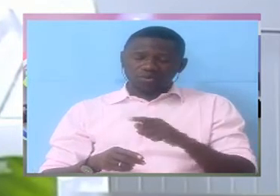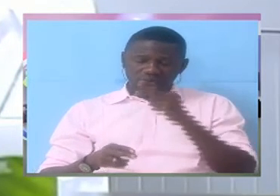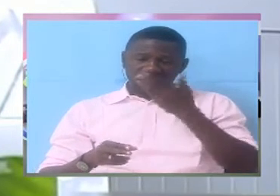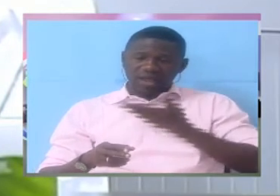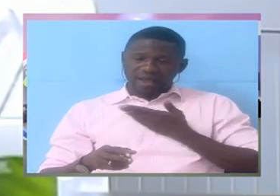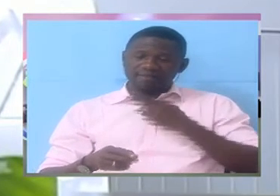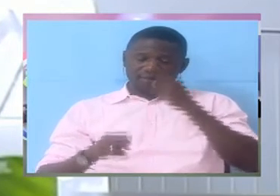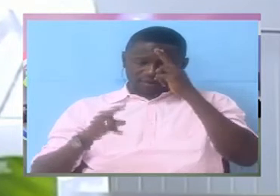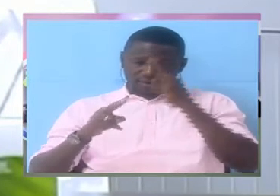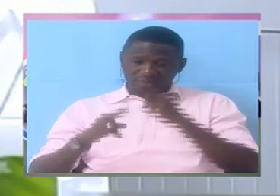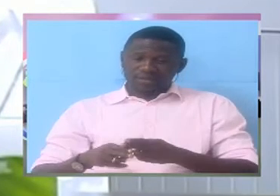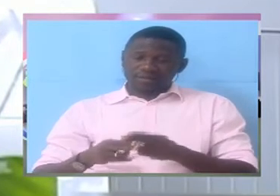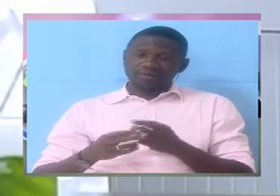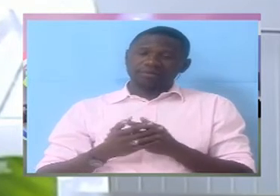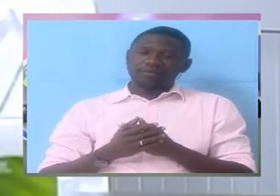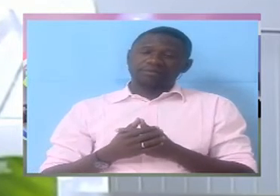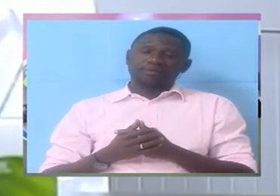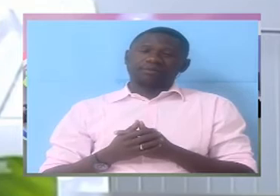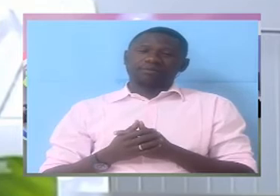itol fana nyanta kulula.